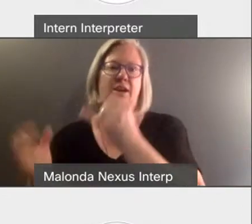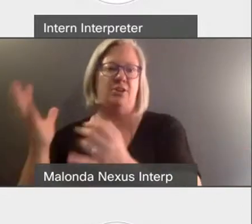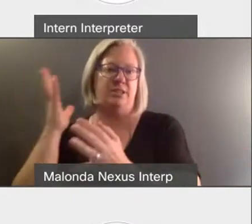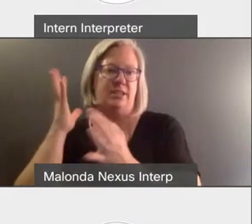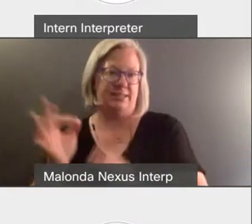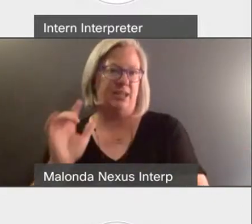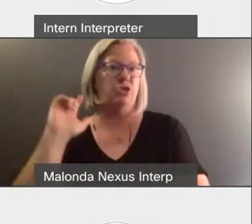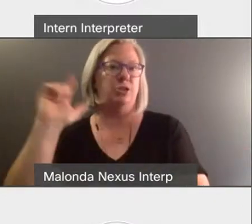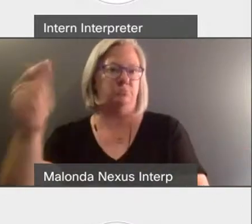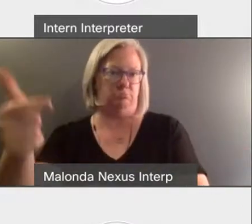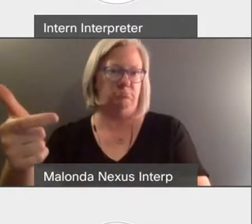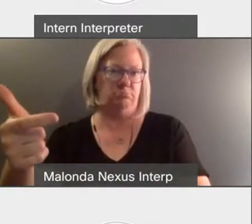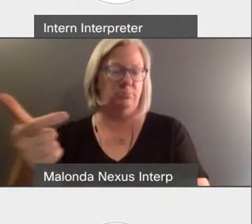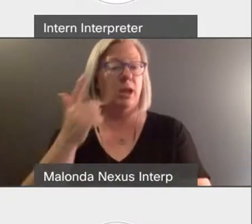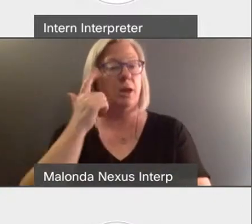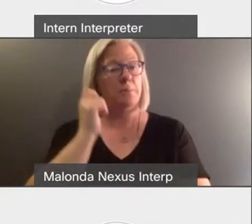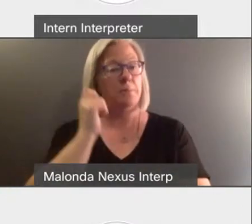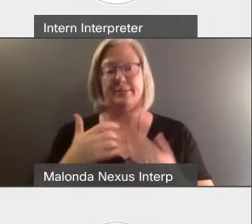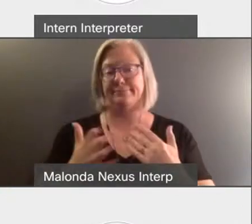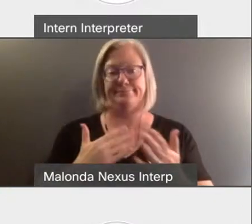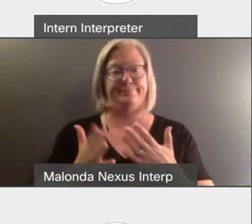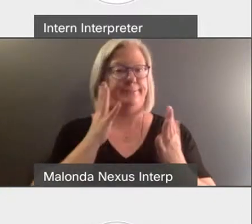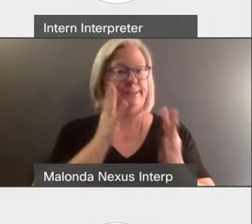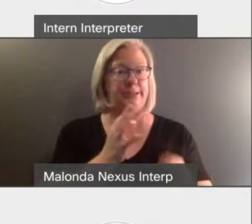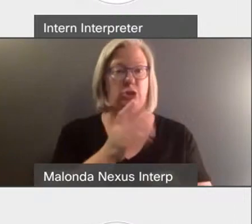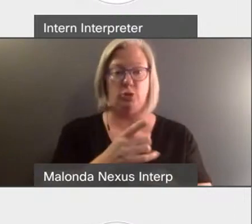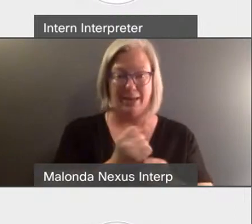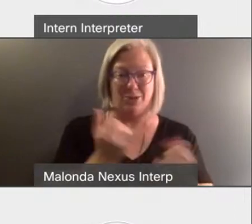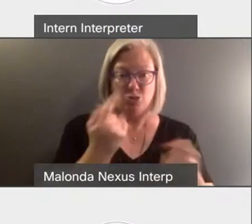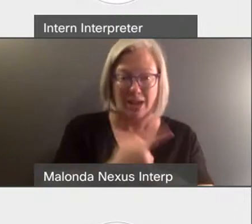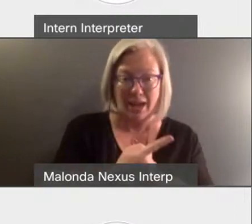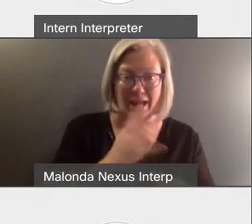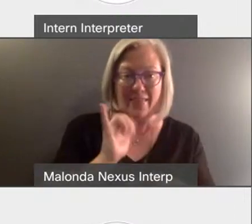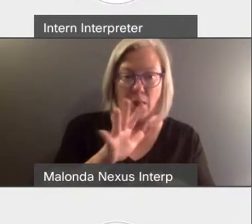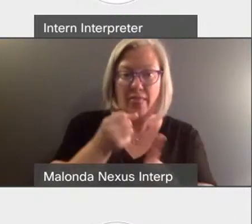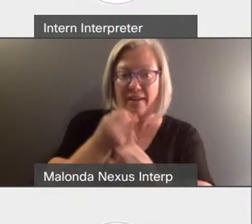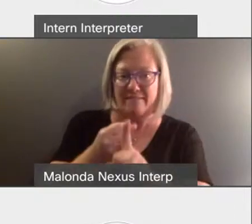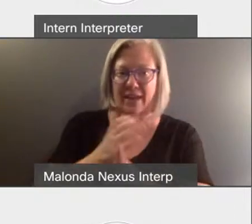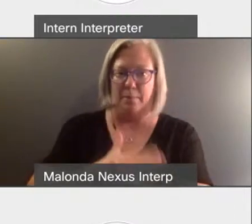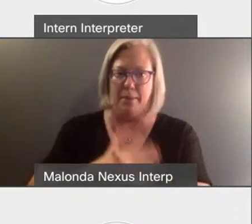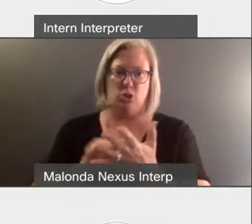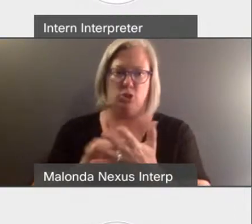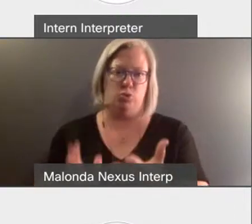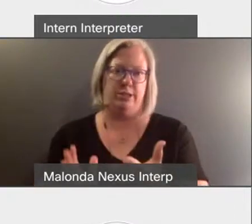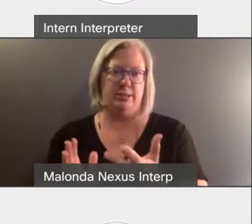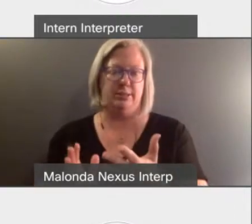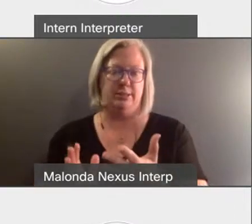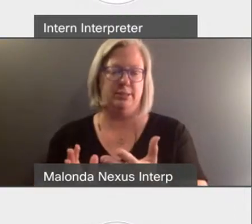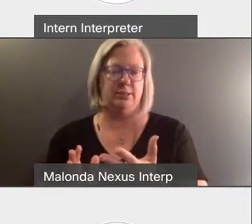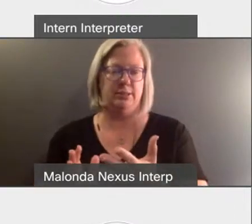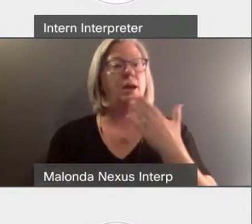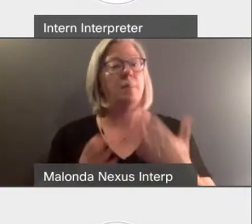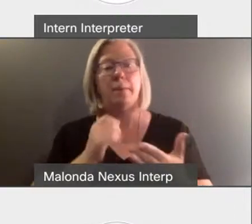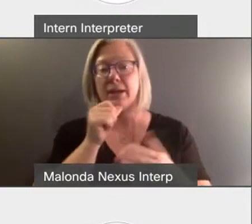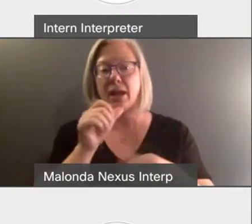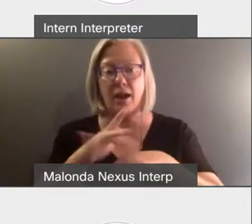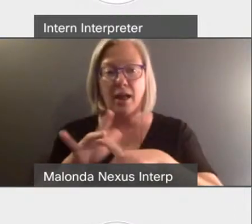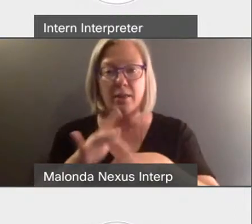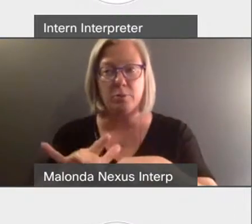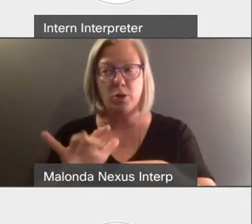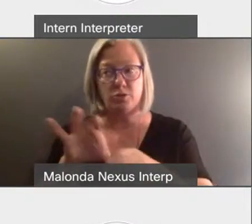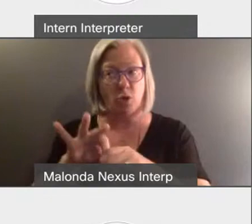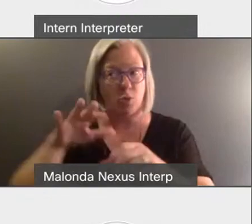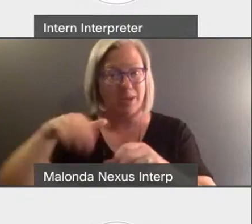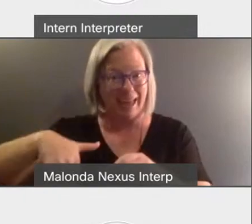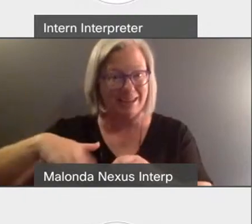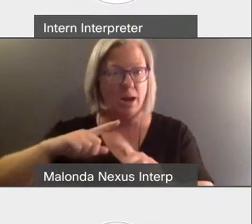road. Because regardless of the decision that you make, it will affect my students. Though they might not be eligible to vote right now,